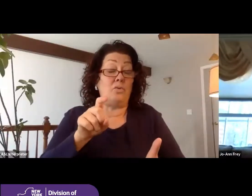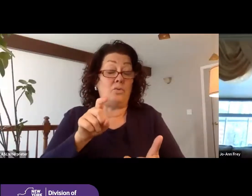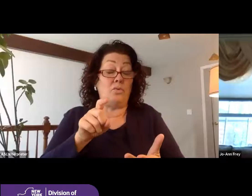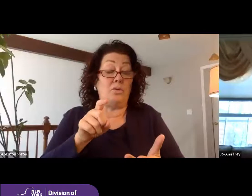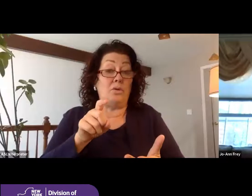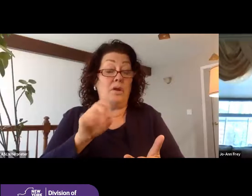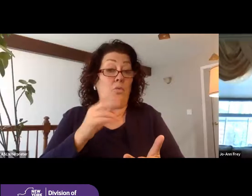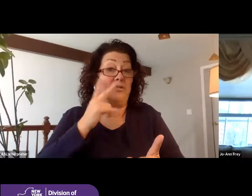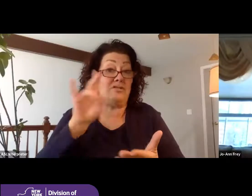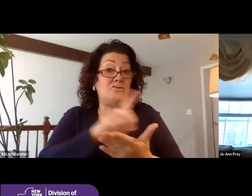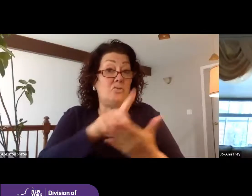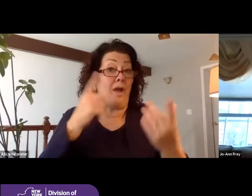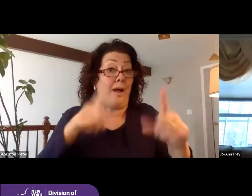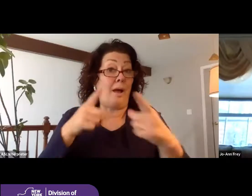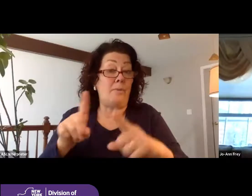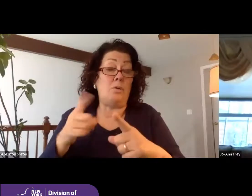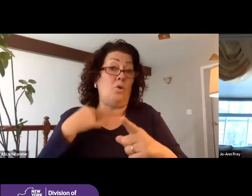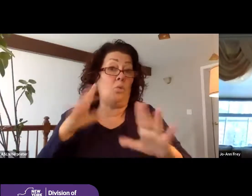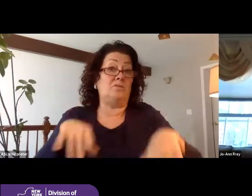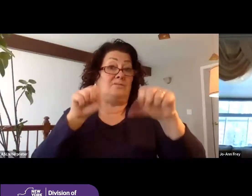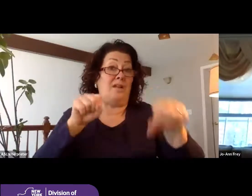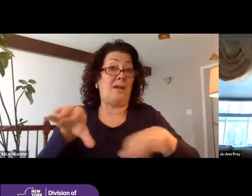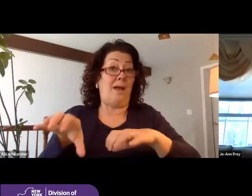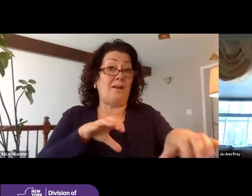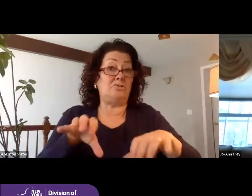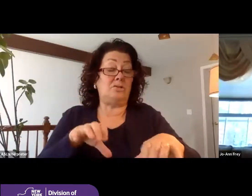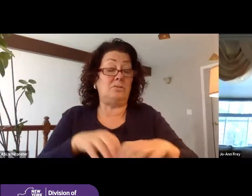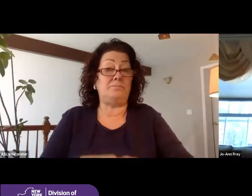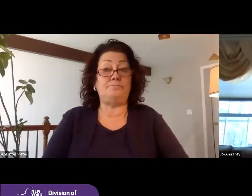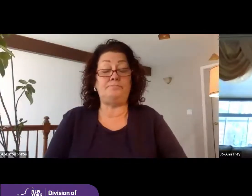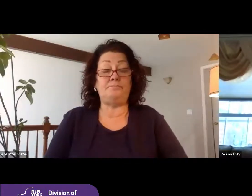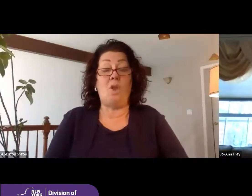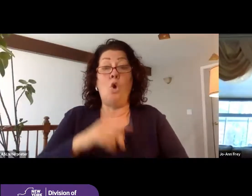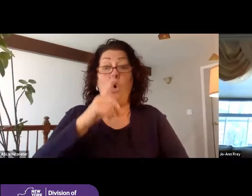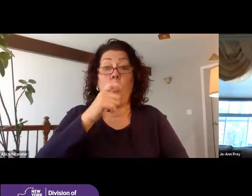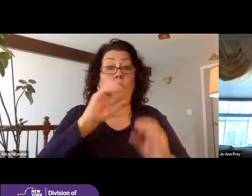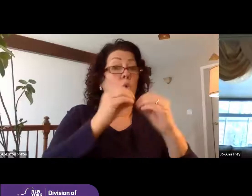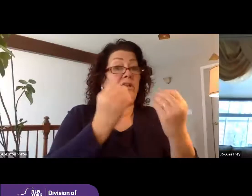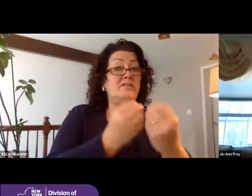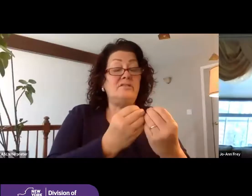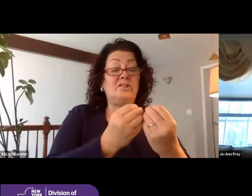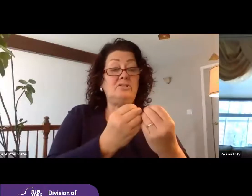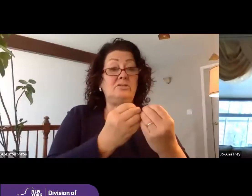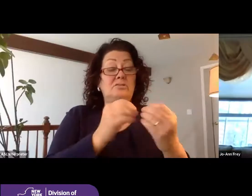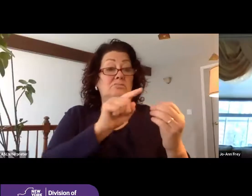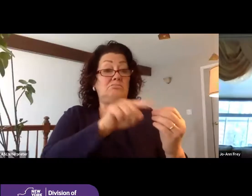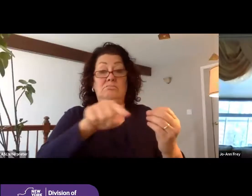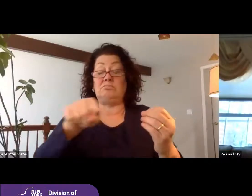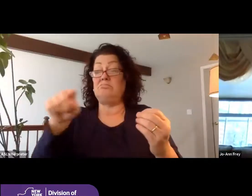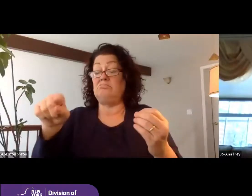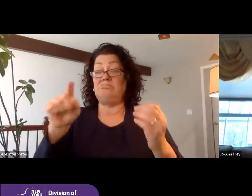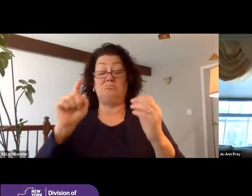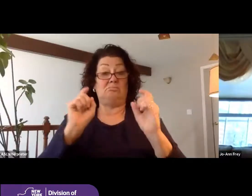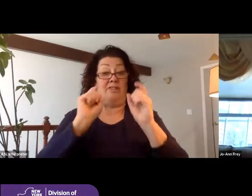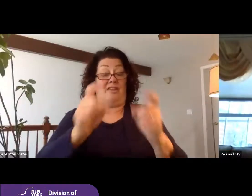occurred. Plus, the organizations and entities that receive grants through the department's FIP